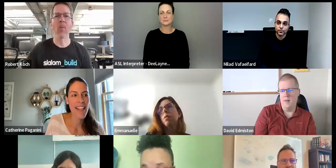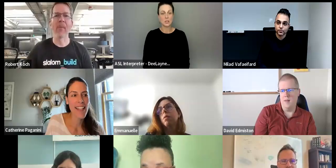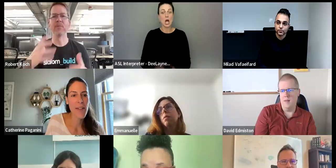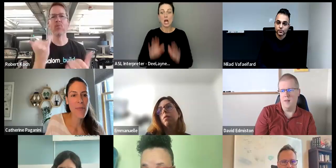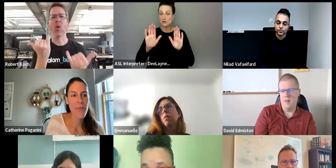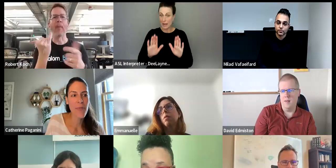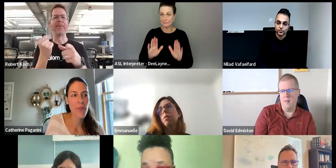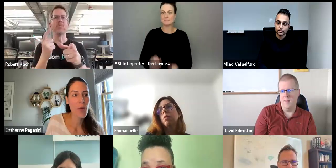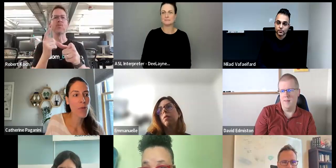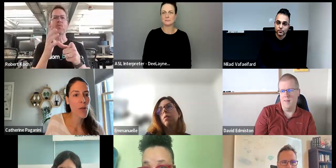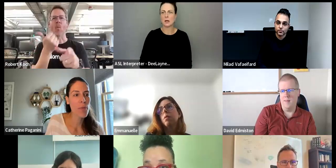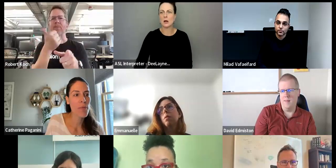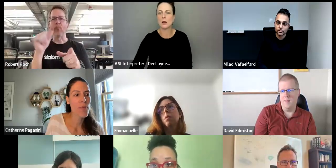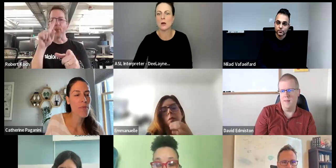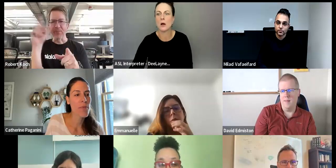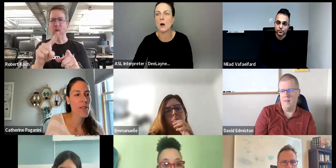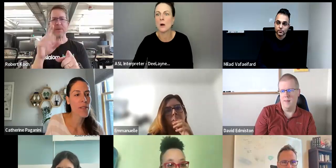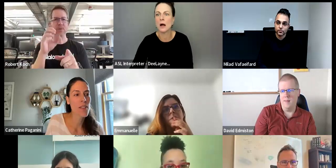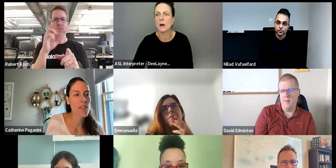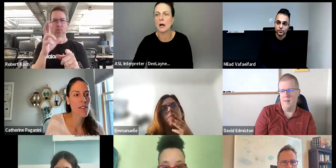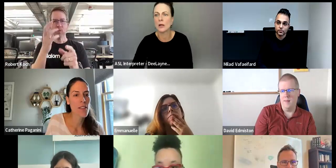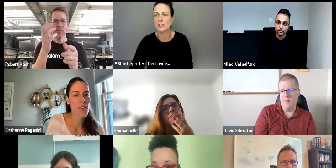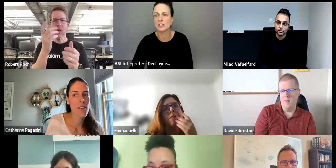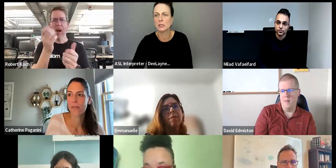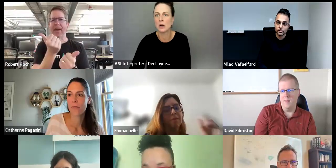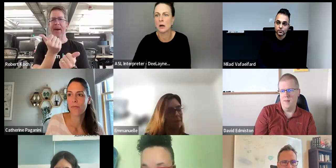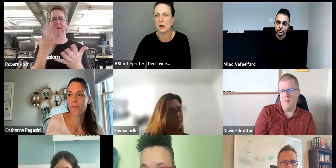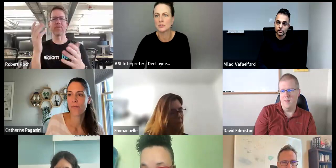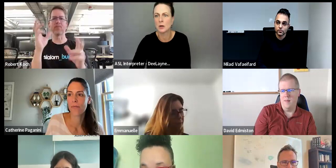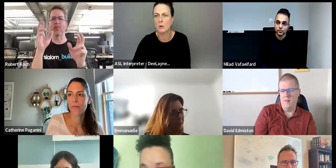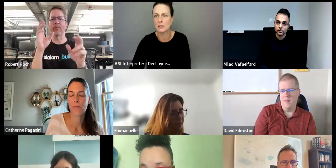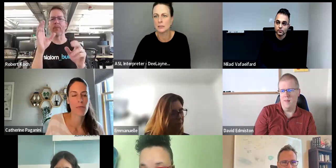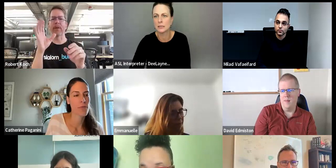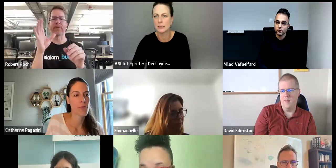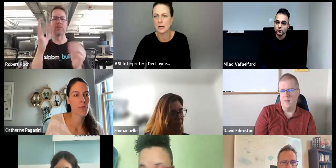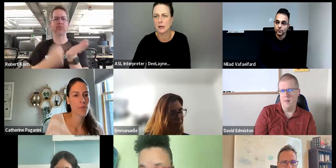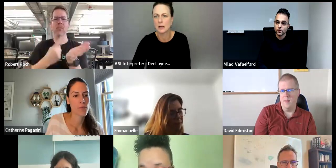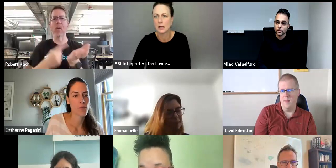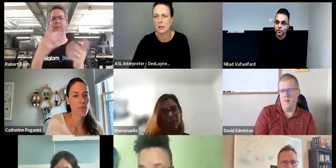Great. Rob. A quick question. Also,